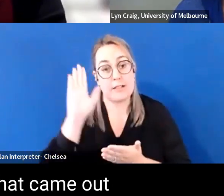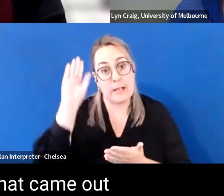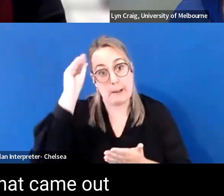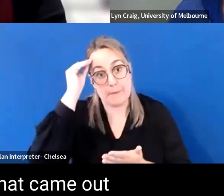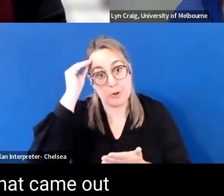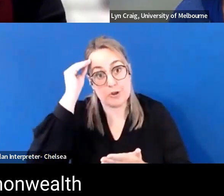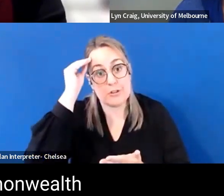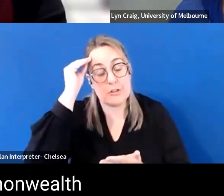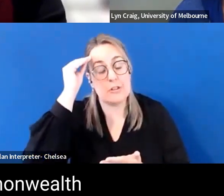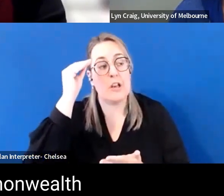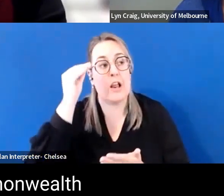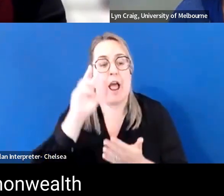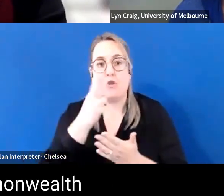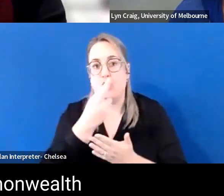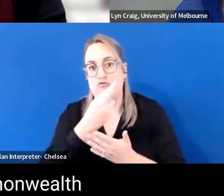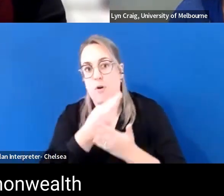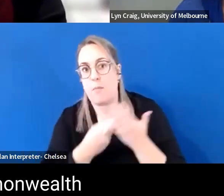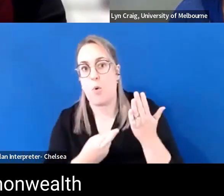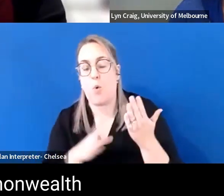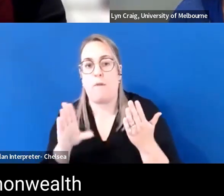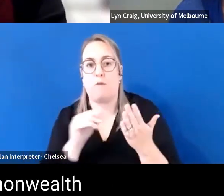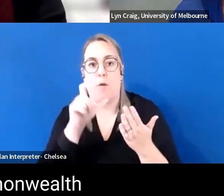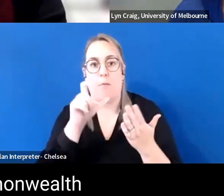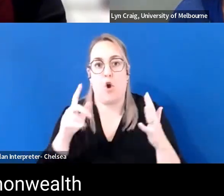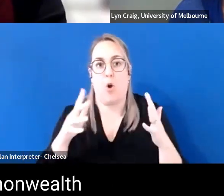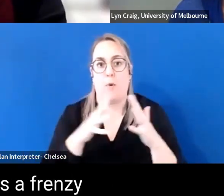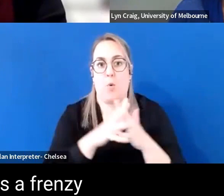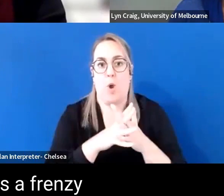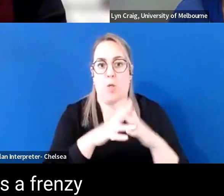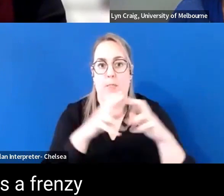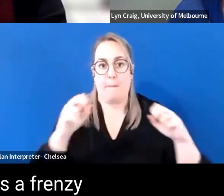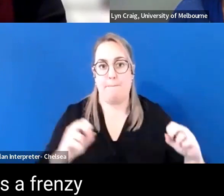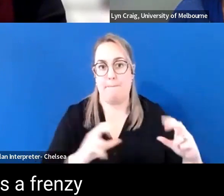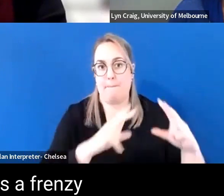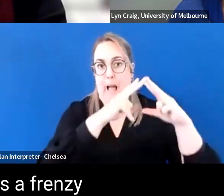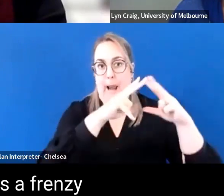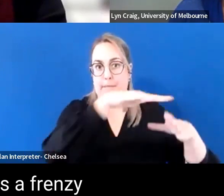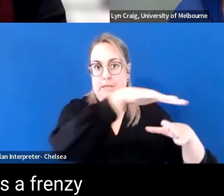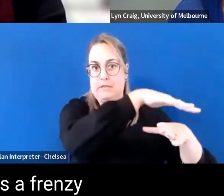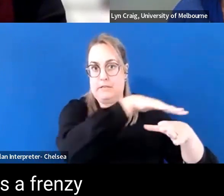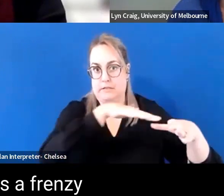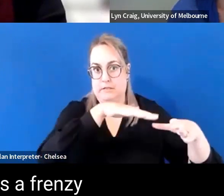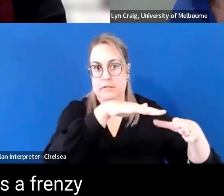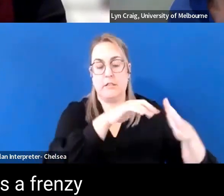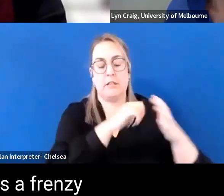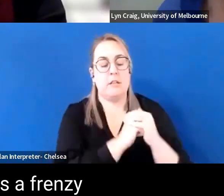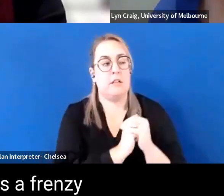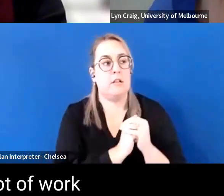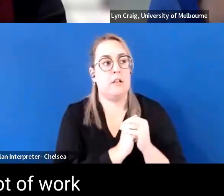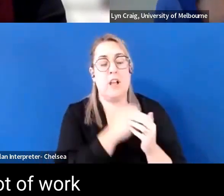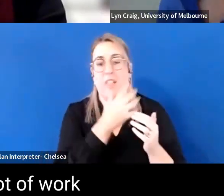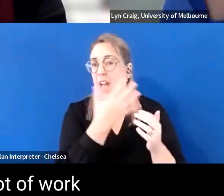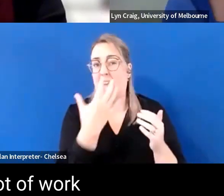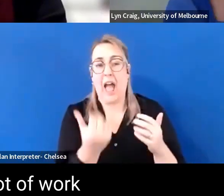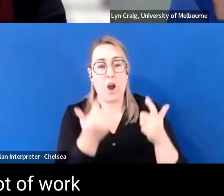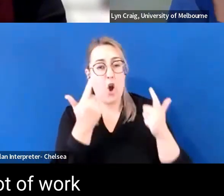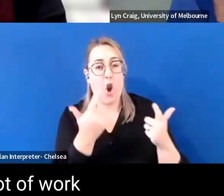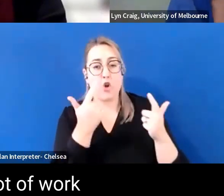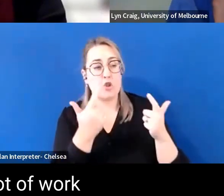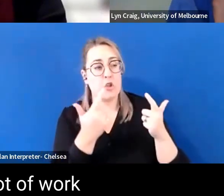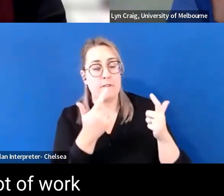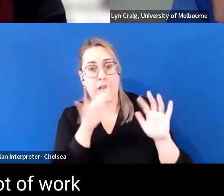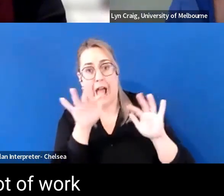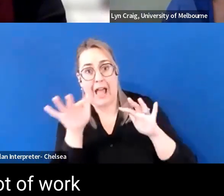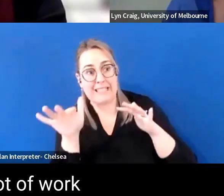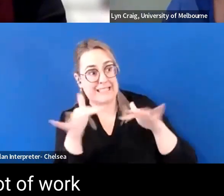out of what happens in our Commonwealth Parliament as a workplace. But, there was a frenzy around that, and then a lot